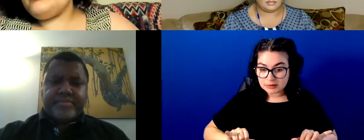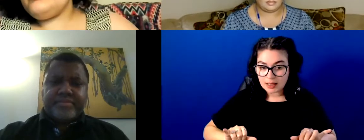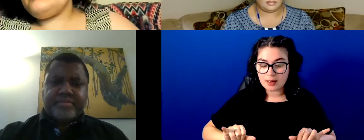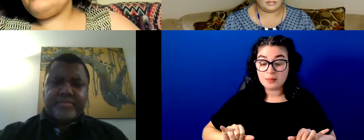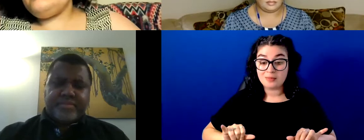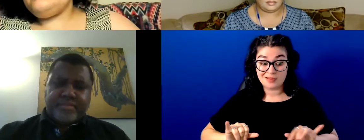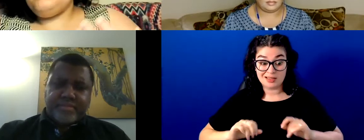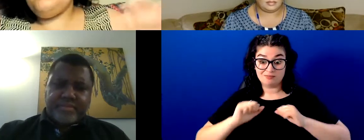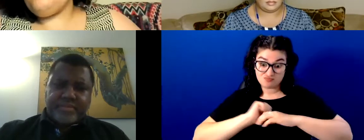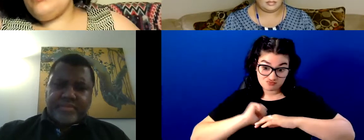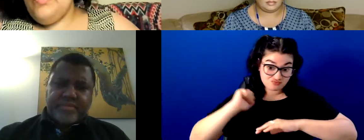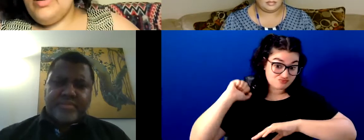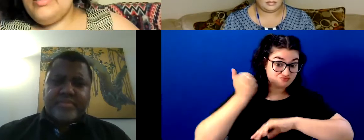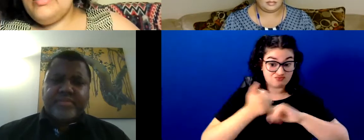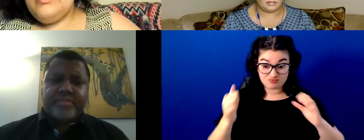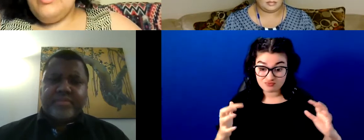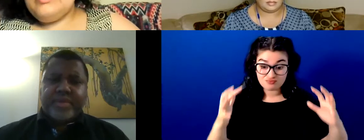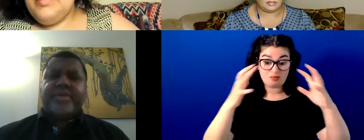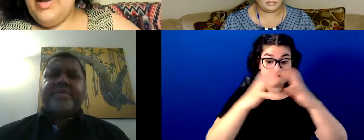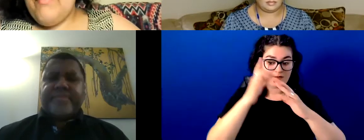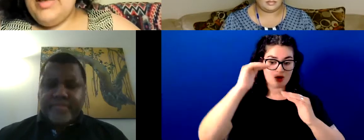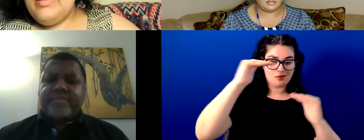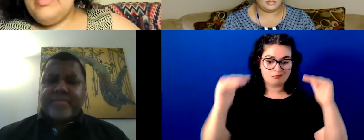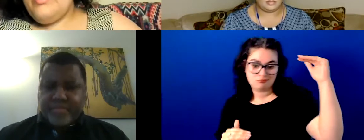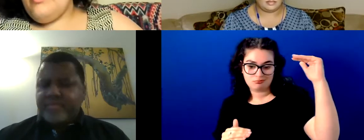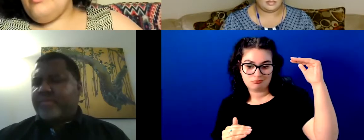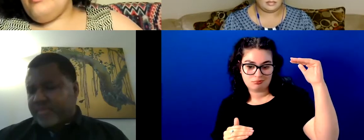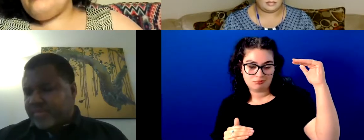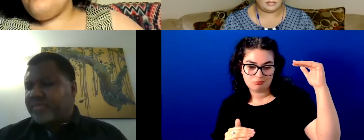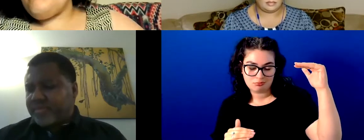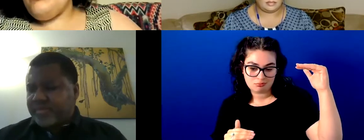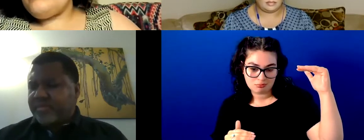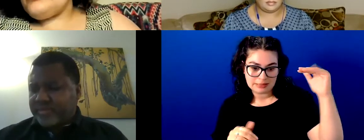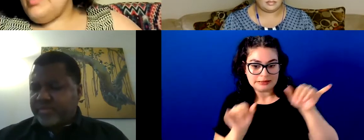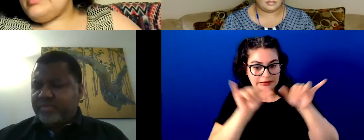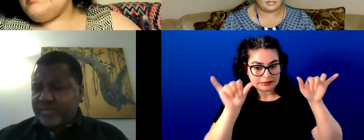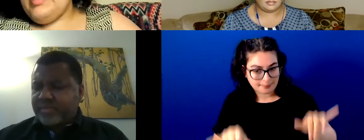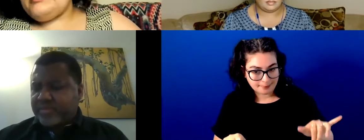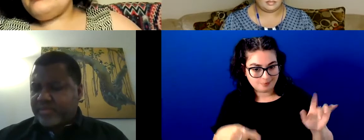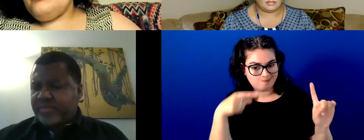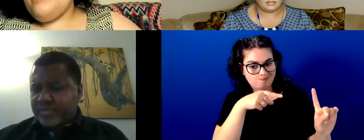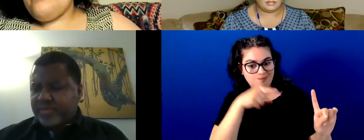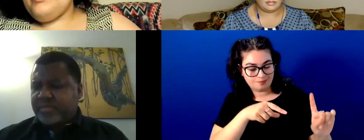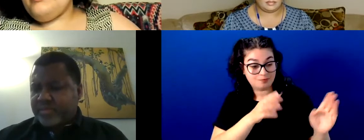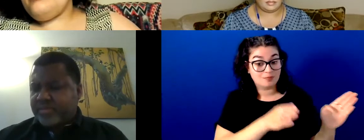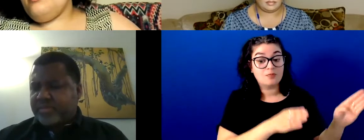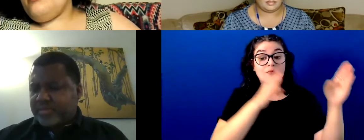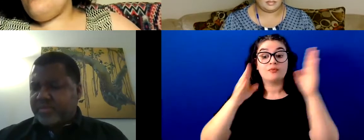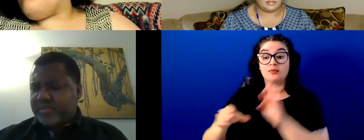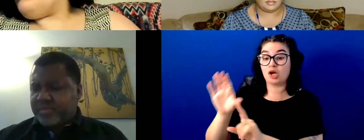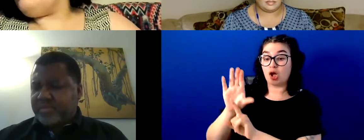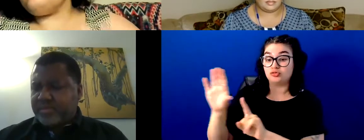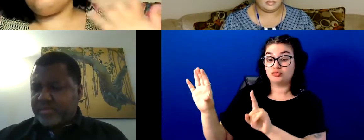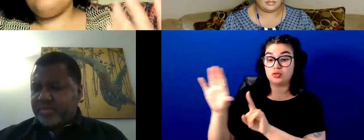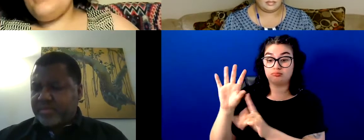structured to put you lower on the demographic. And then you have the cultural aspect around it,